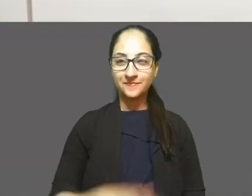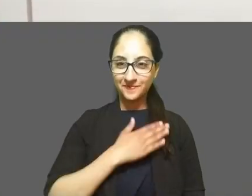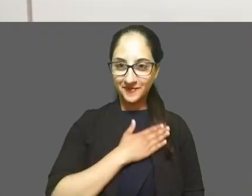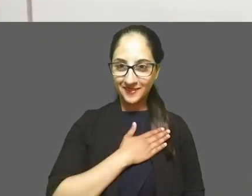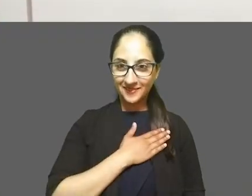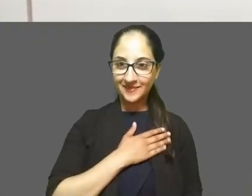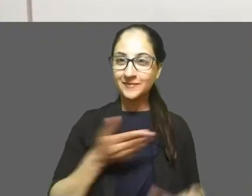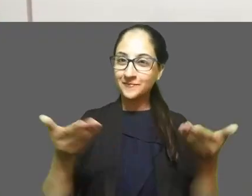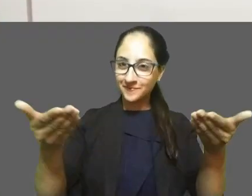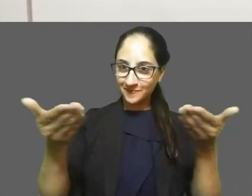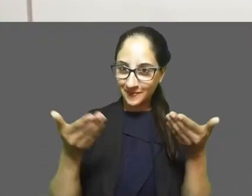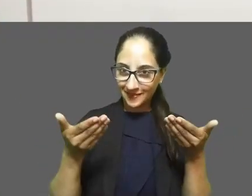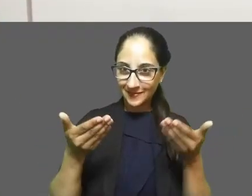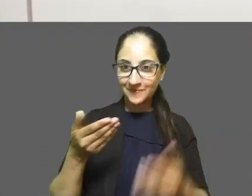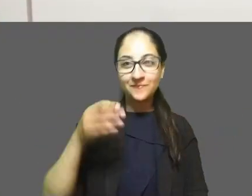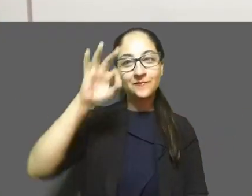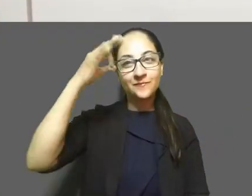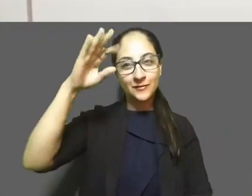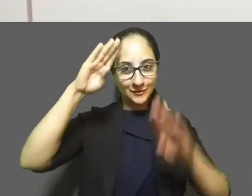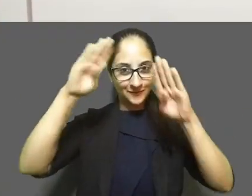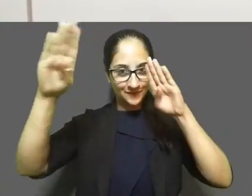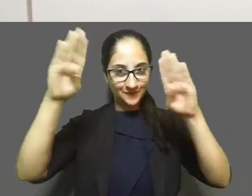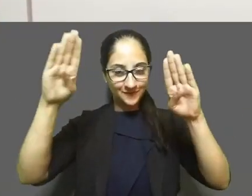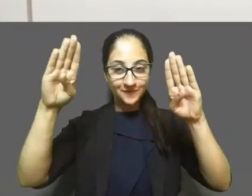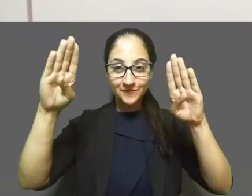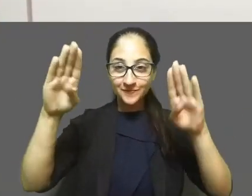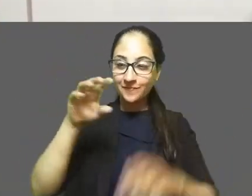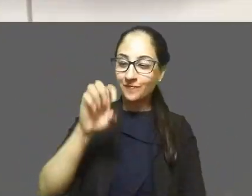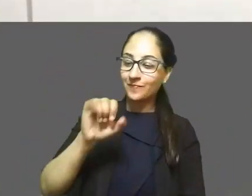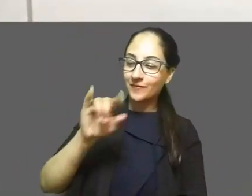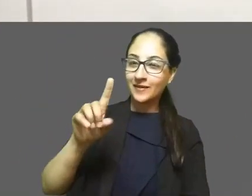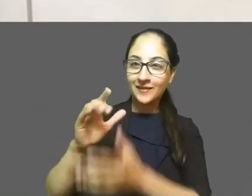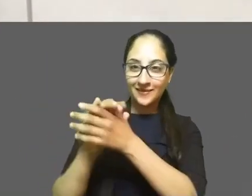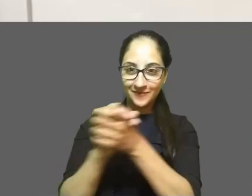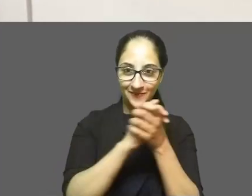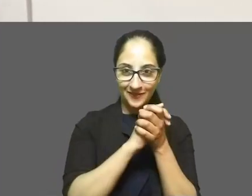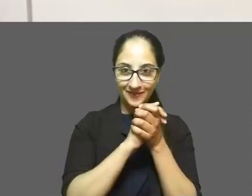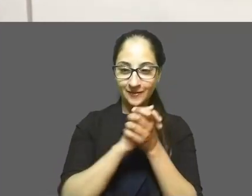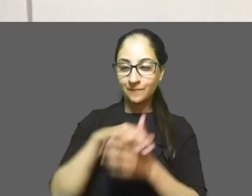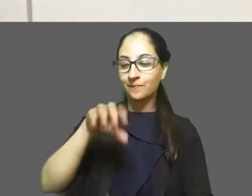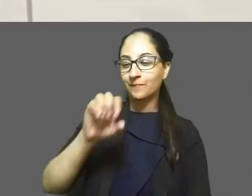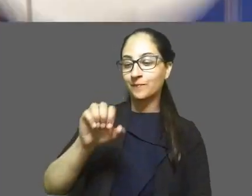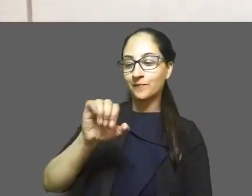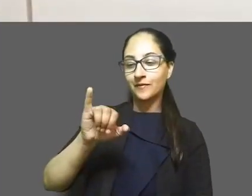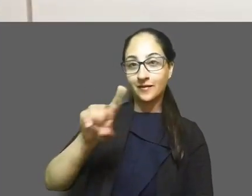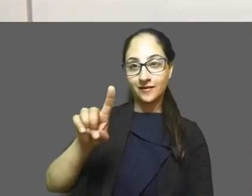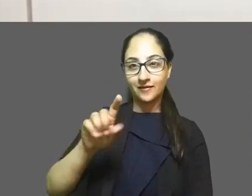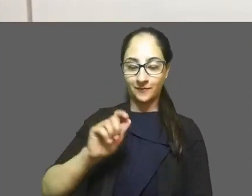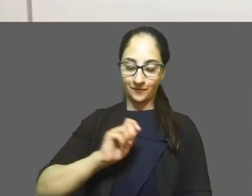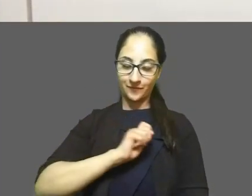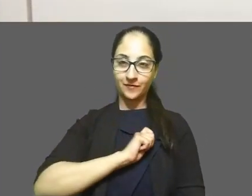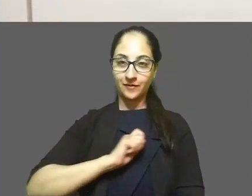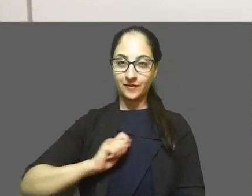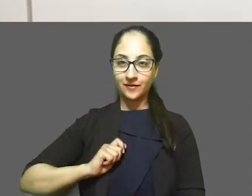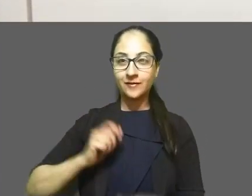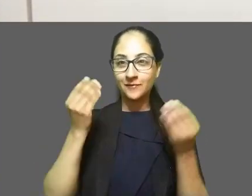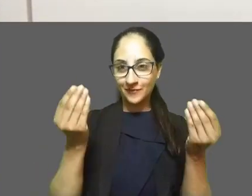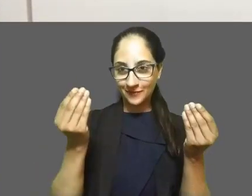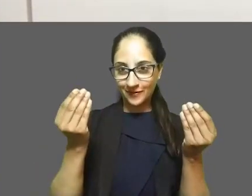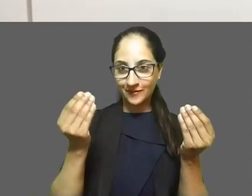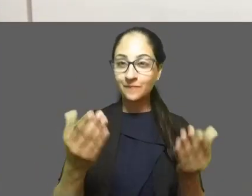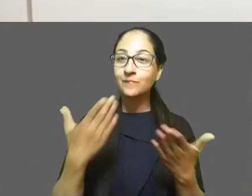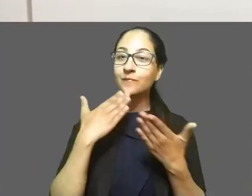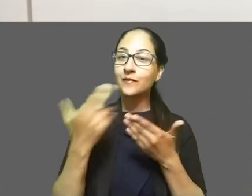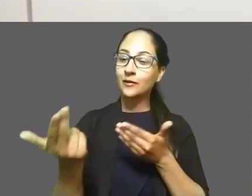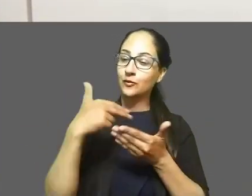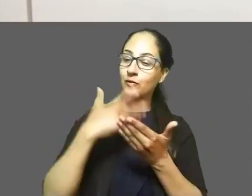Ya Ali Madat. Welcome, bienvenue, and of course, Eid Mubarak! Thank you for joining us for another